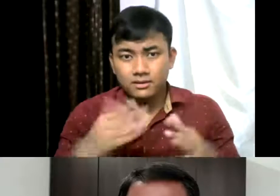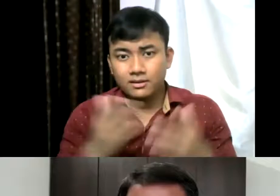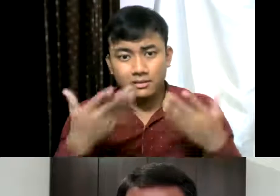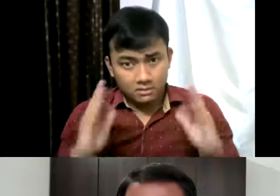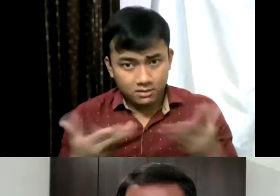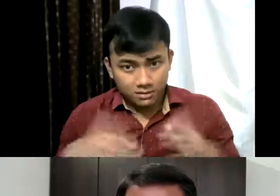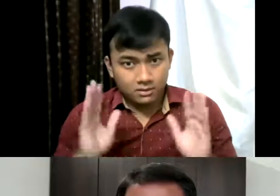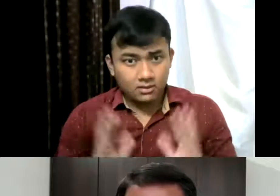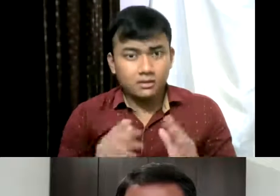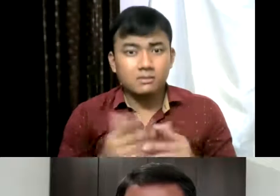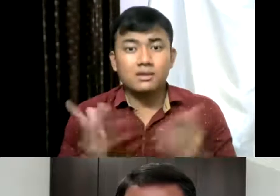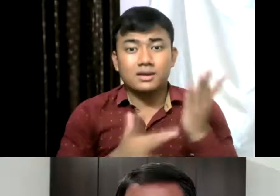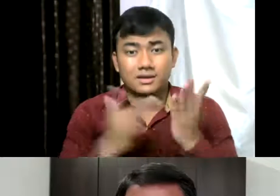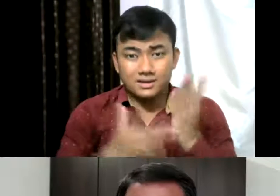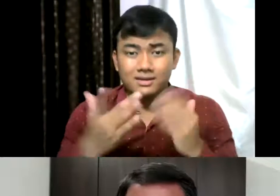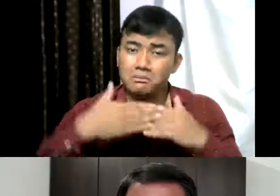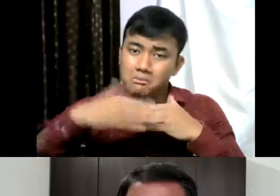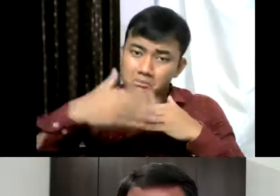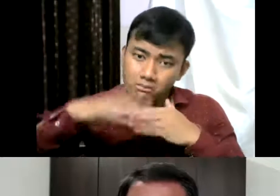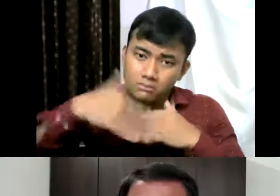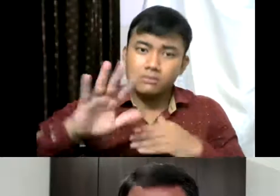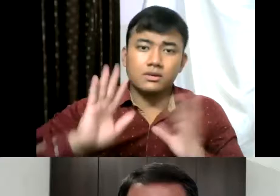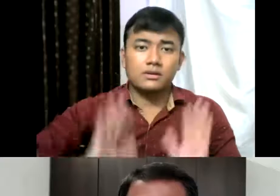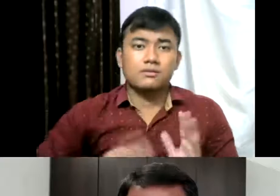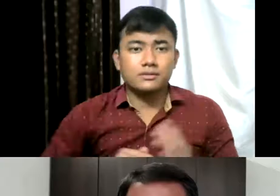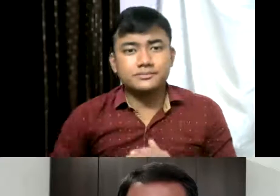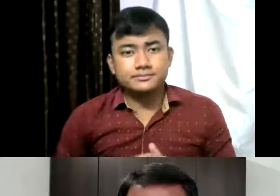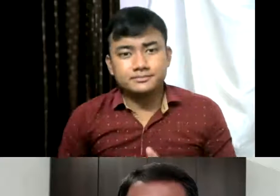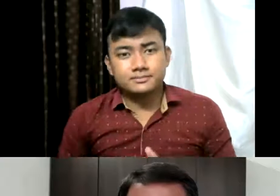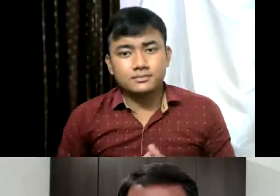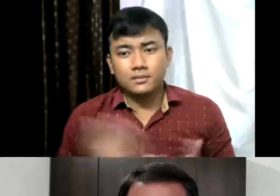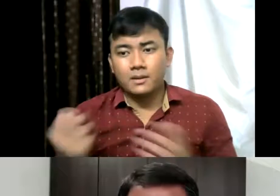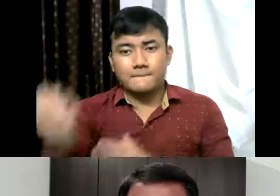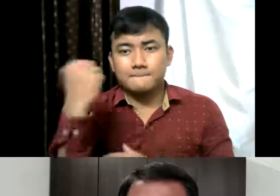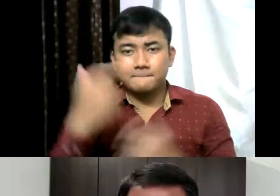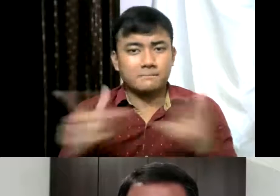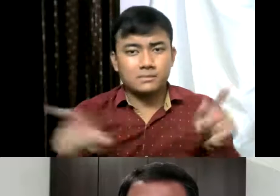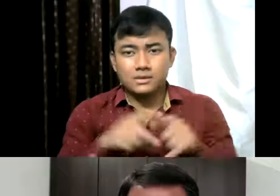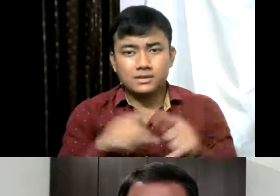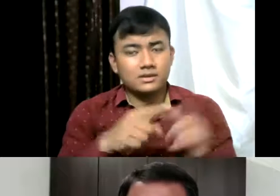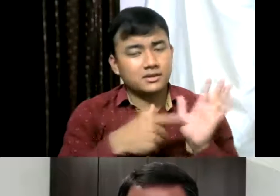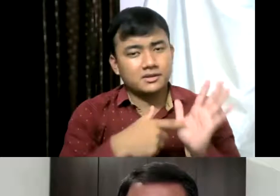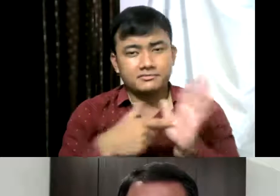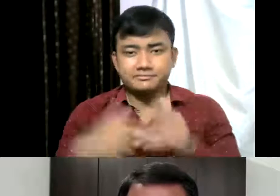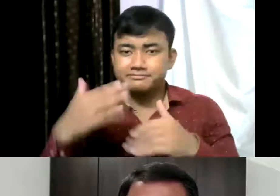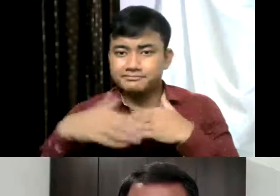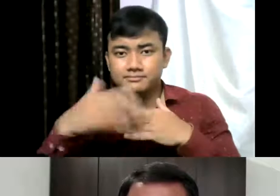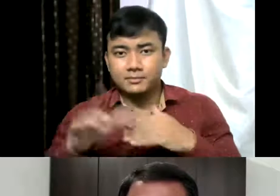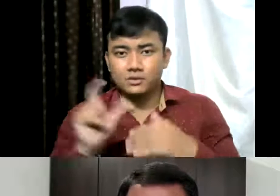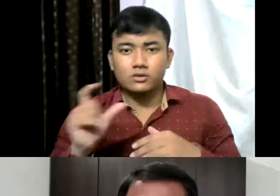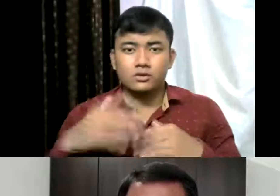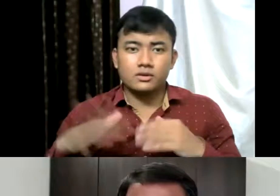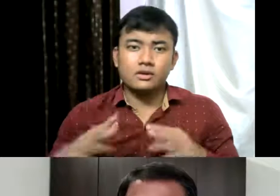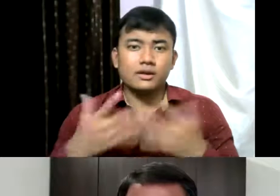the technology will continue to reflect the same power structures, the same discriminatory pattern which is there in the